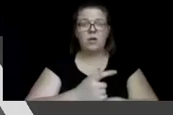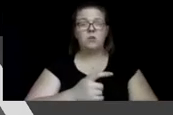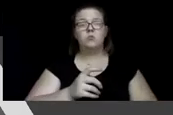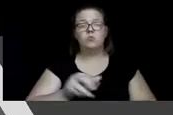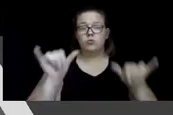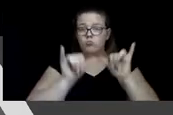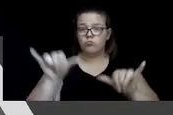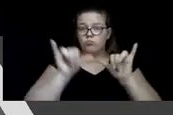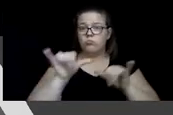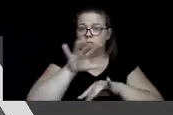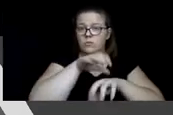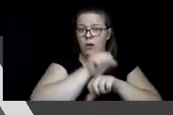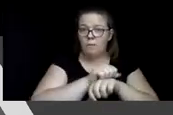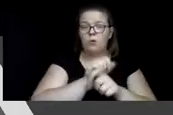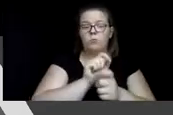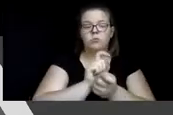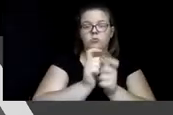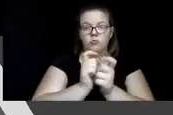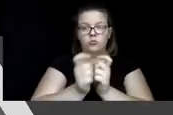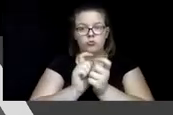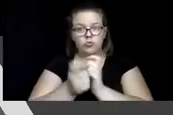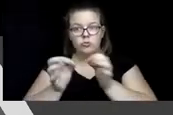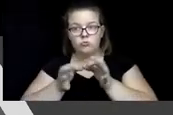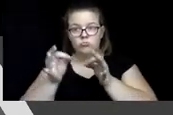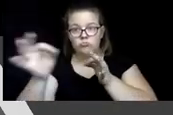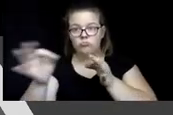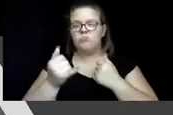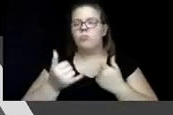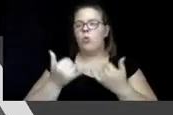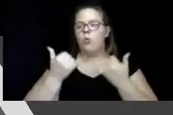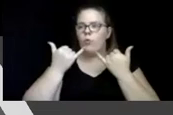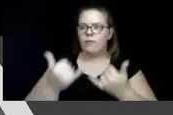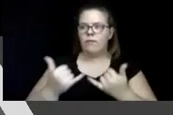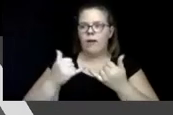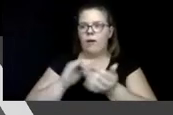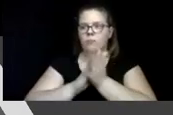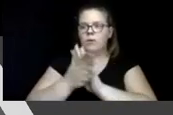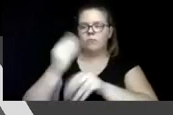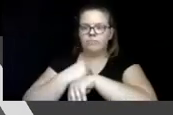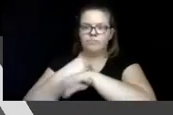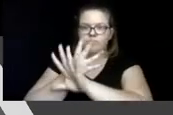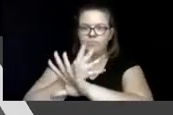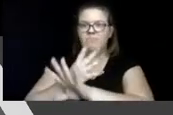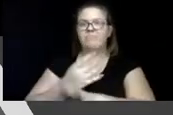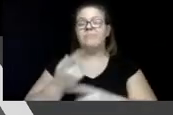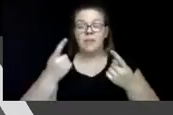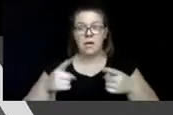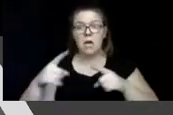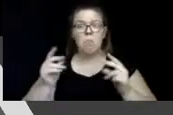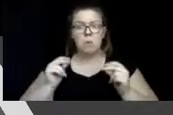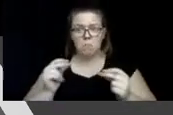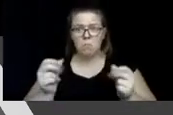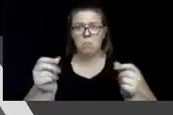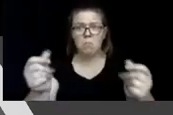to get changed to telehealth appointments, which happened, pretty quickly within a few